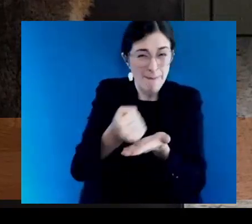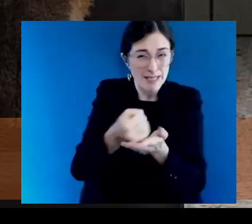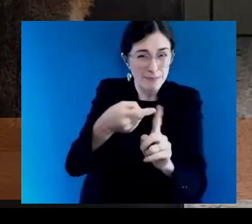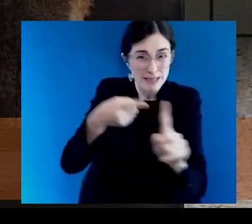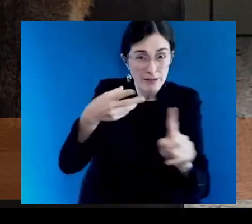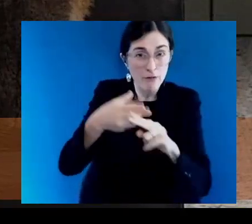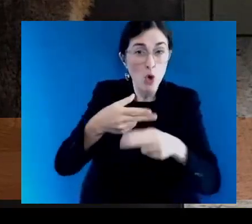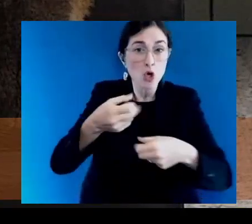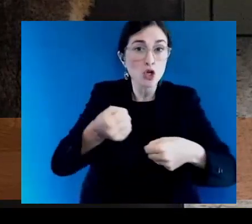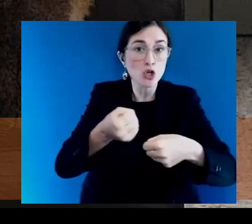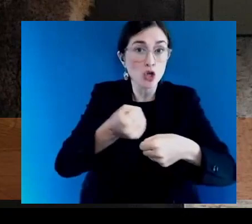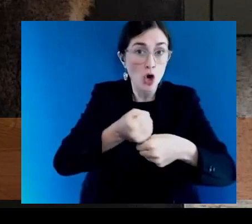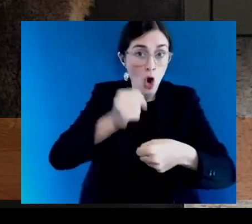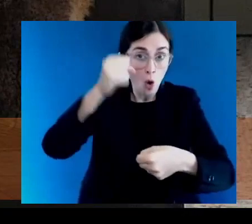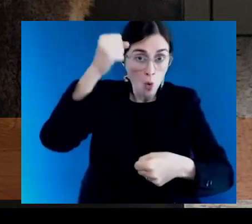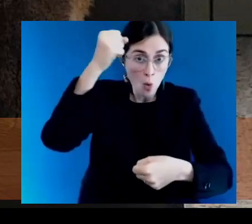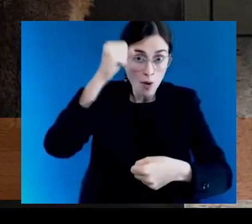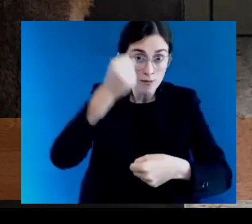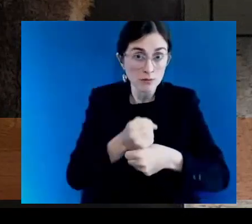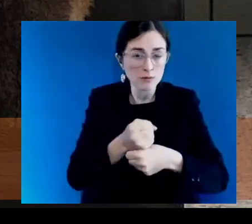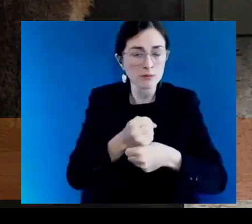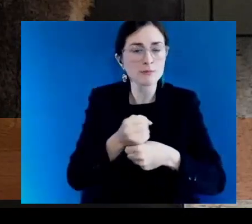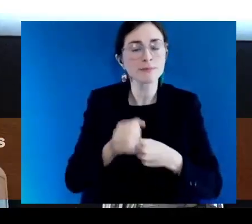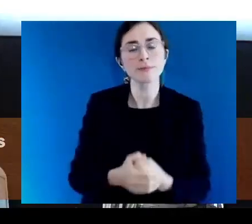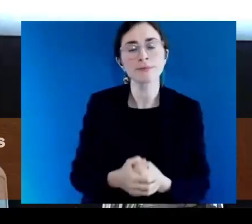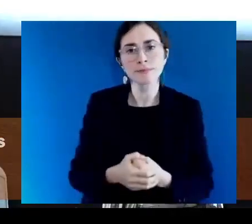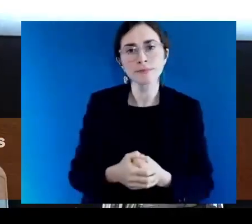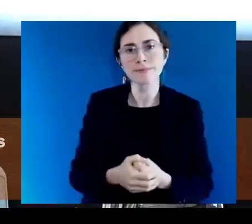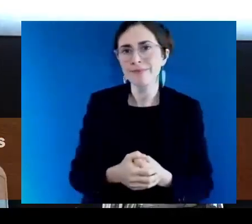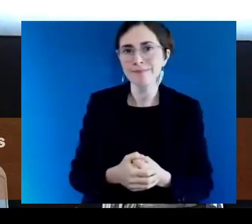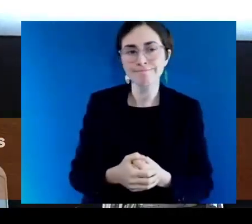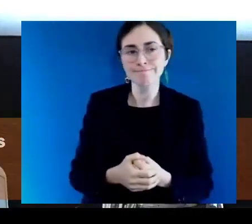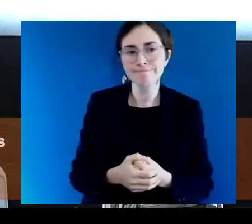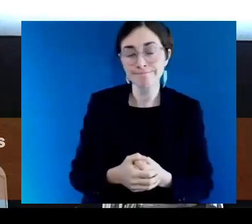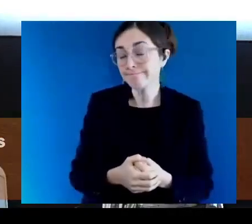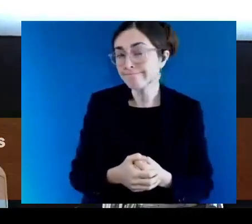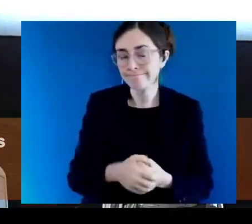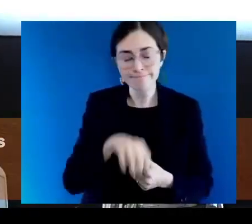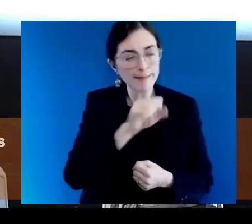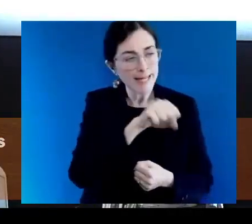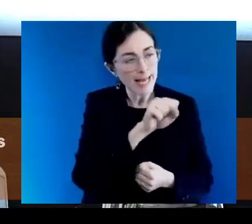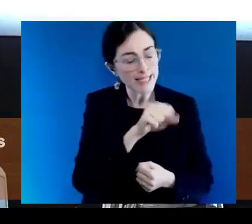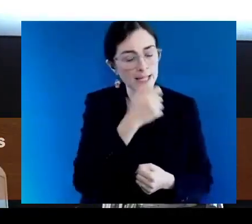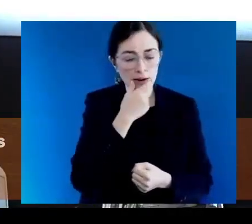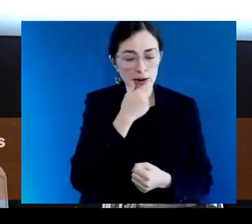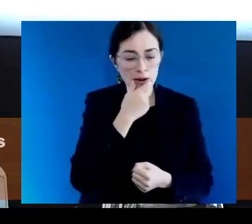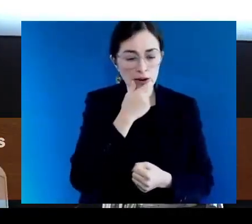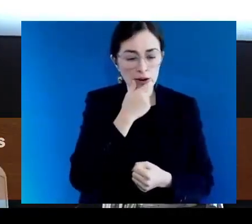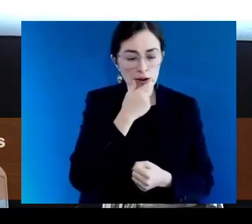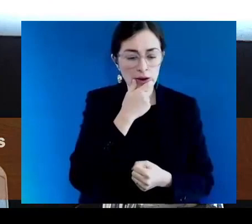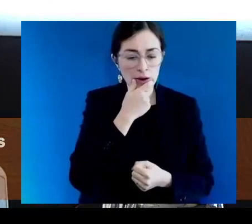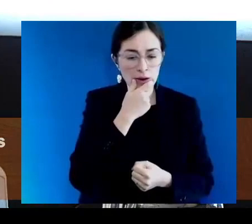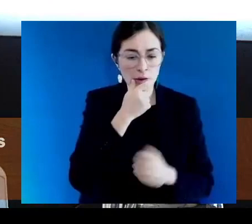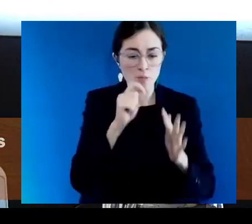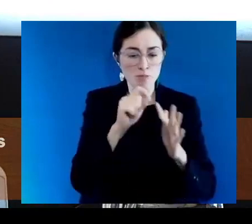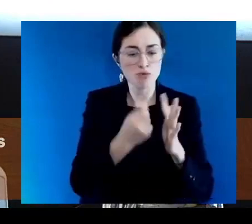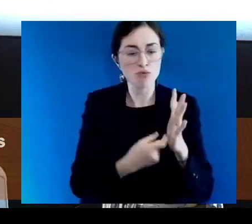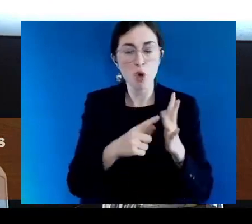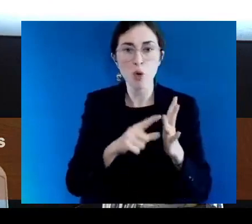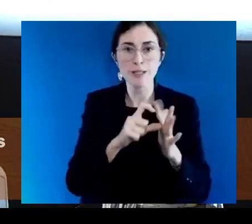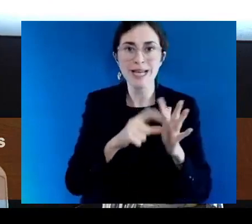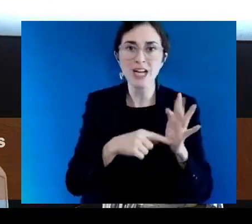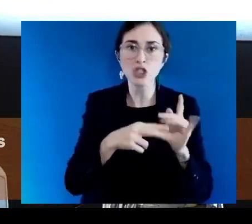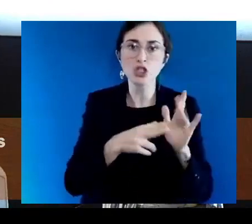production units? Thank you. Yes, the production units of